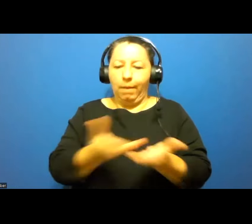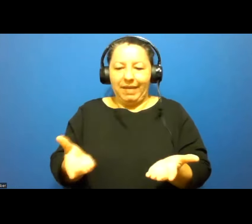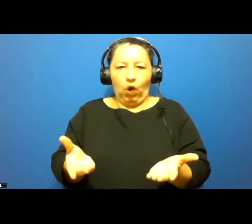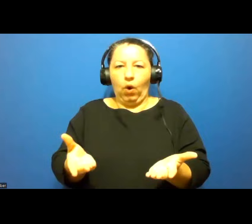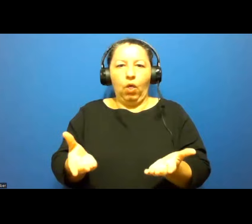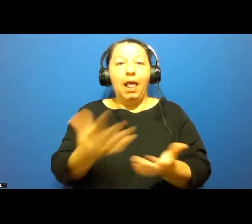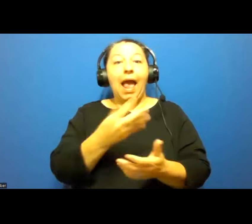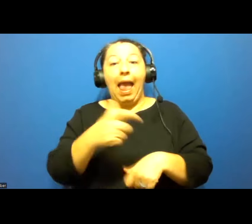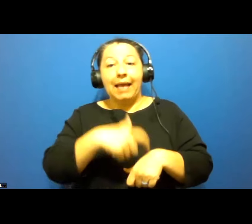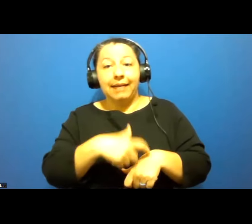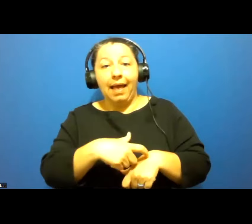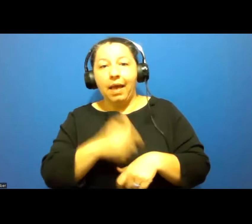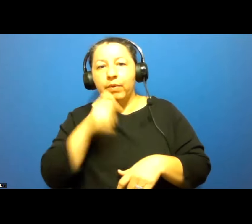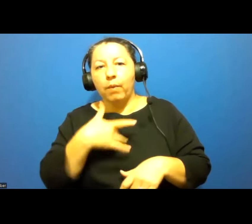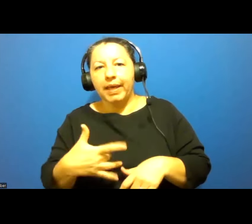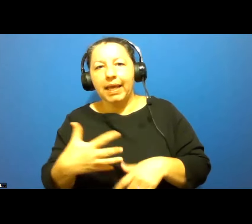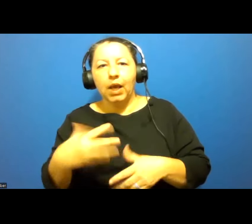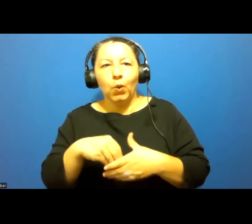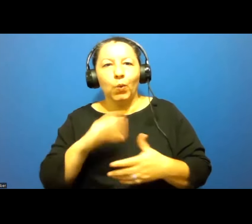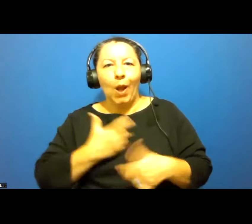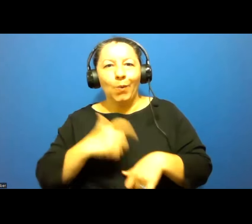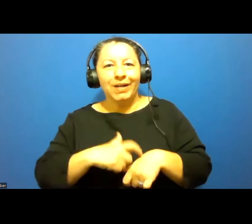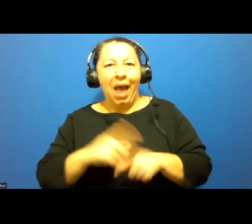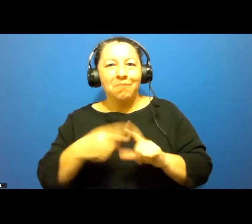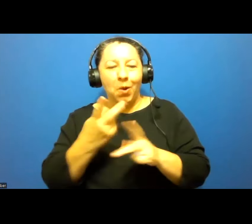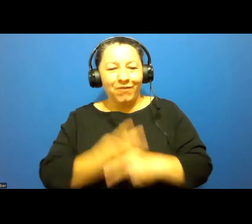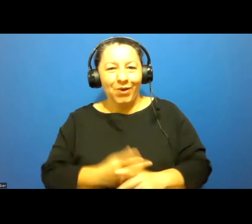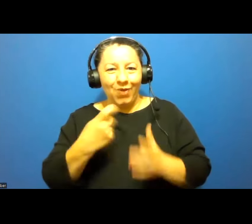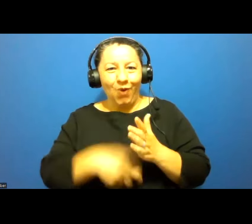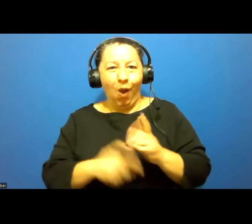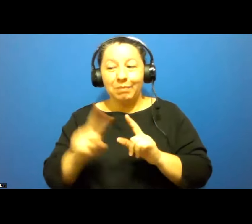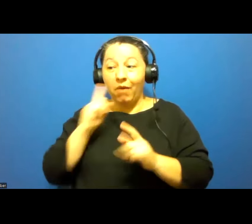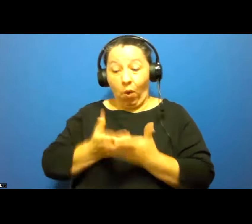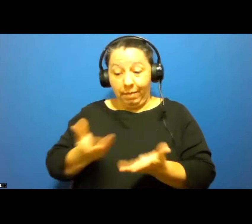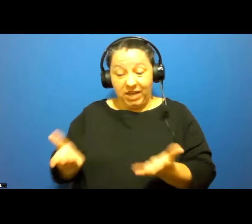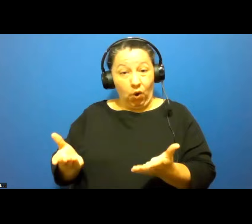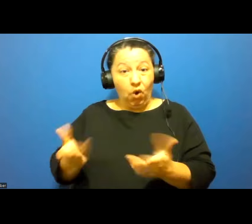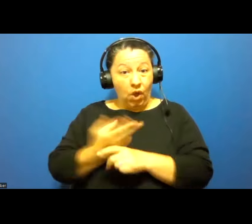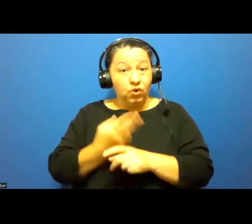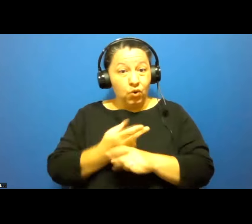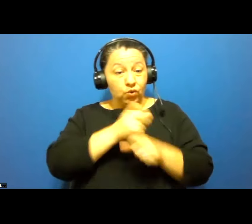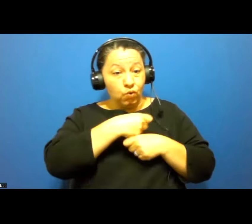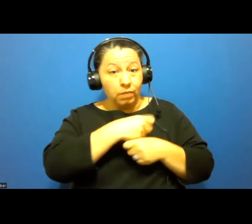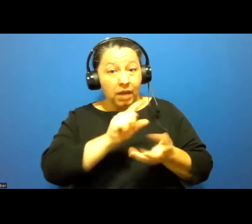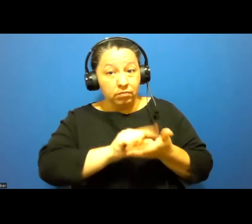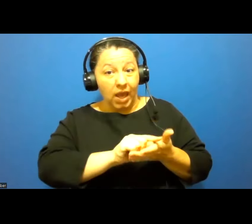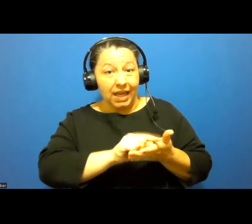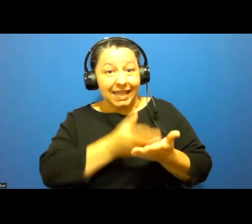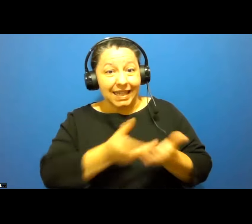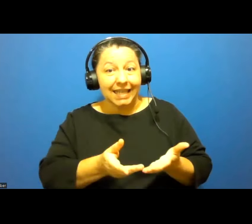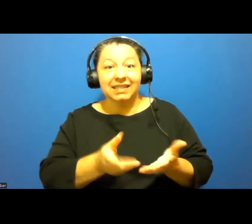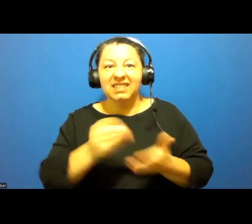our time, but for the material is quite expensive if you're them